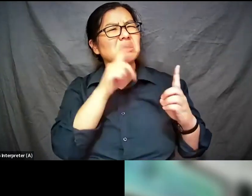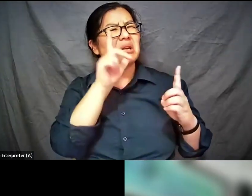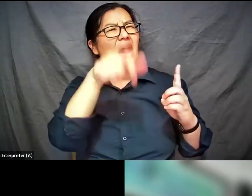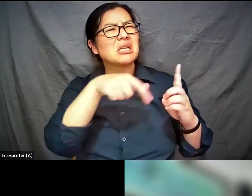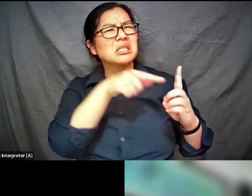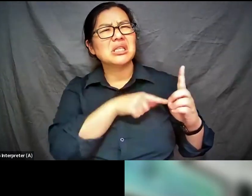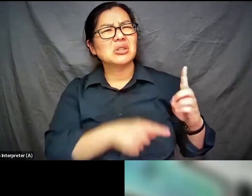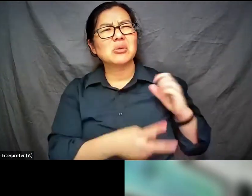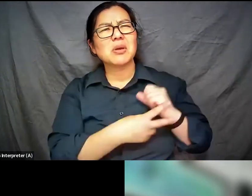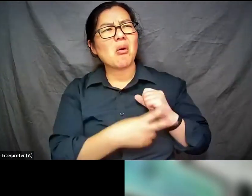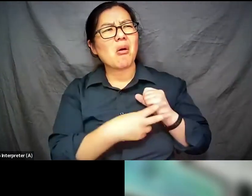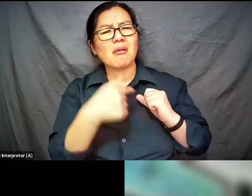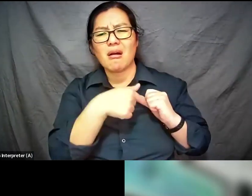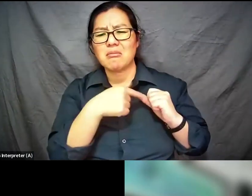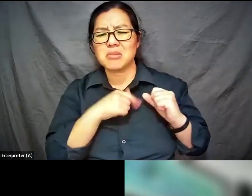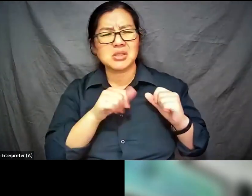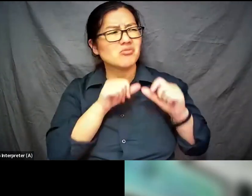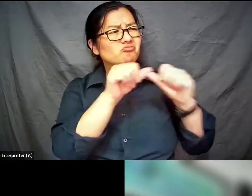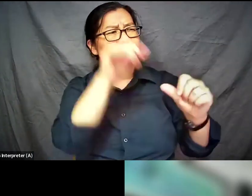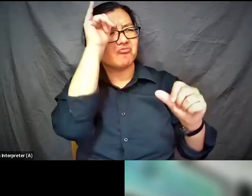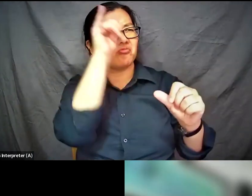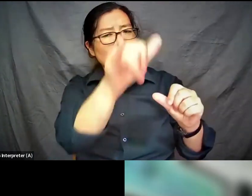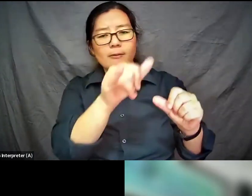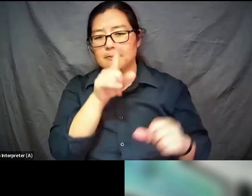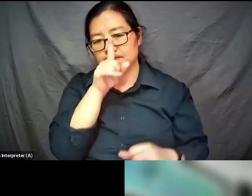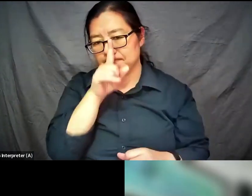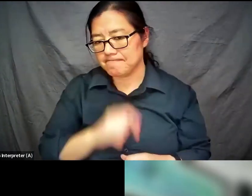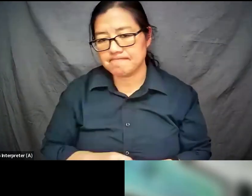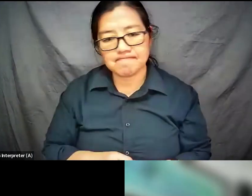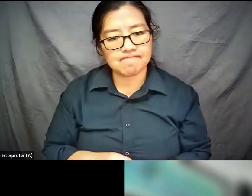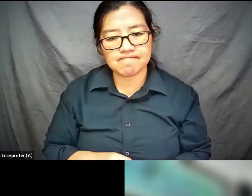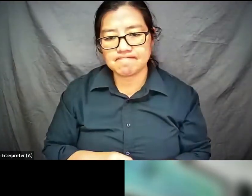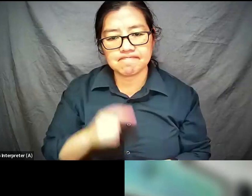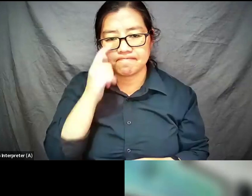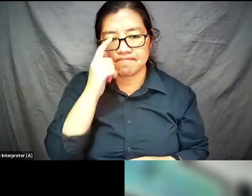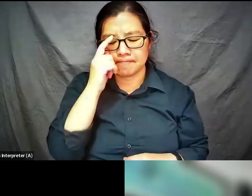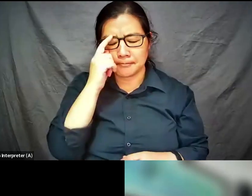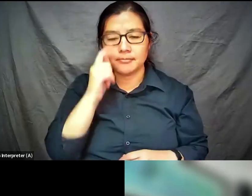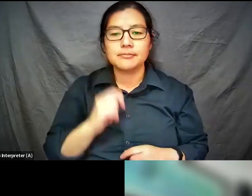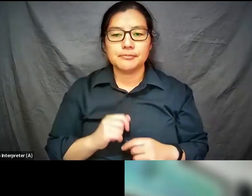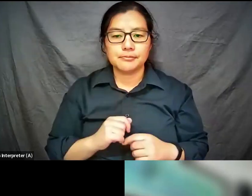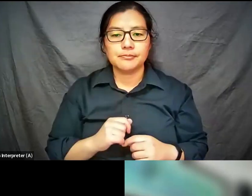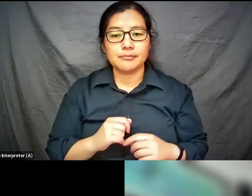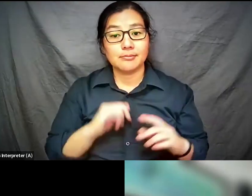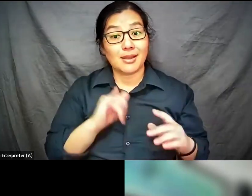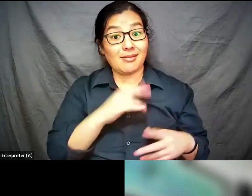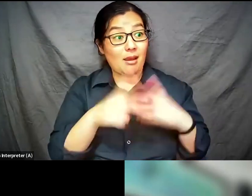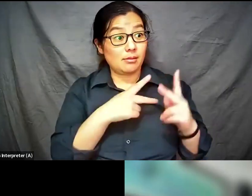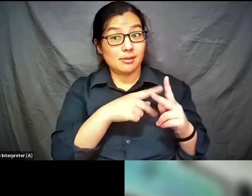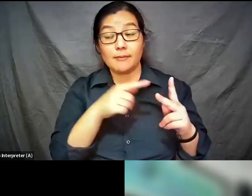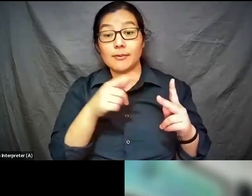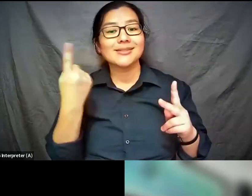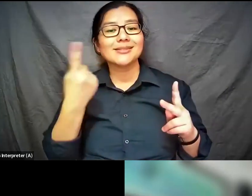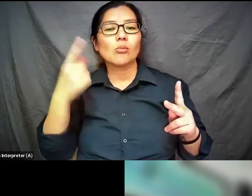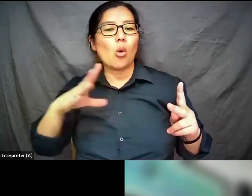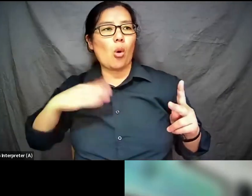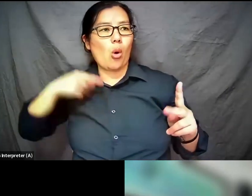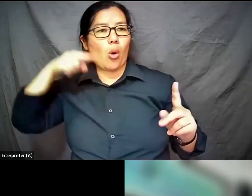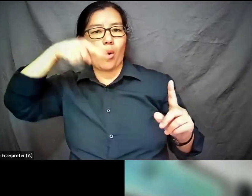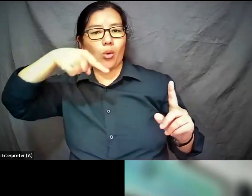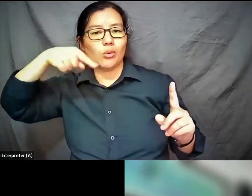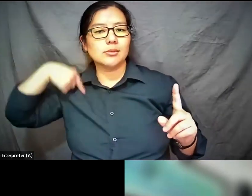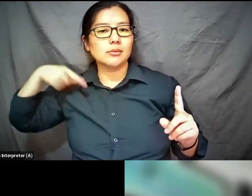build that trust because it is us. It's a sacred bond. Yeah. And Yeah,